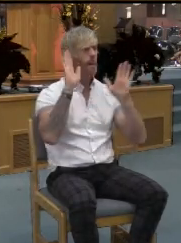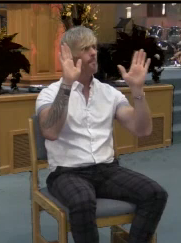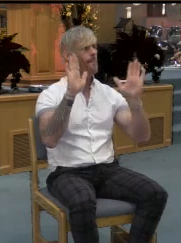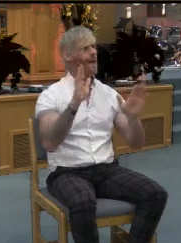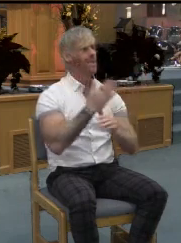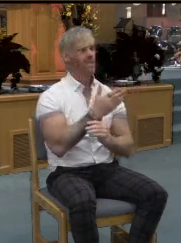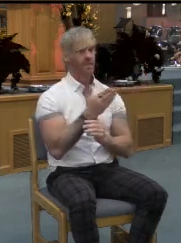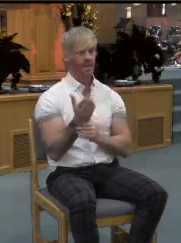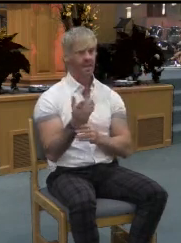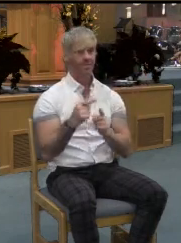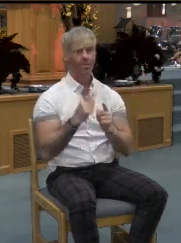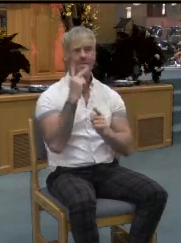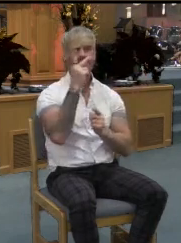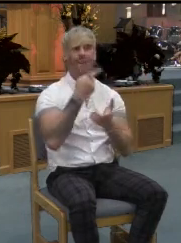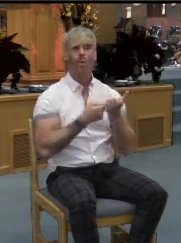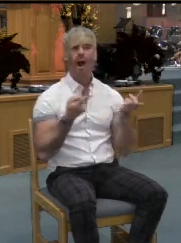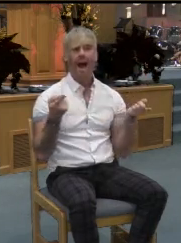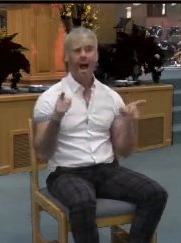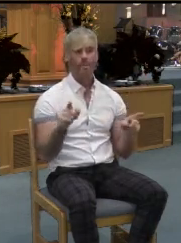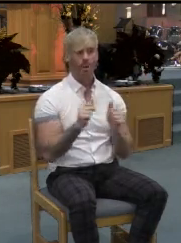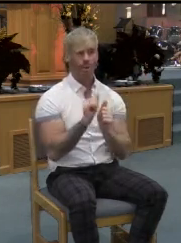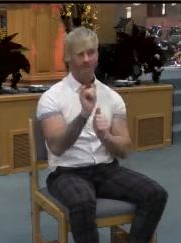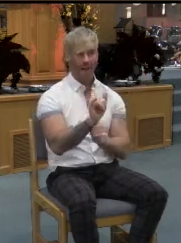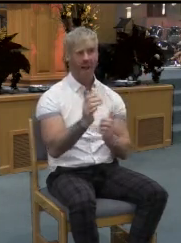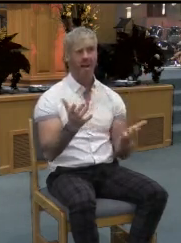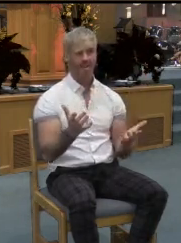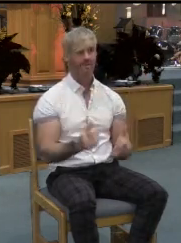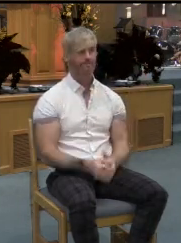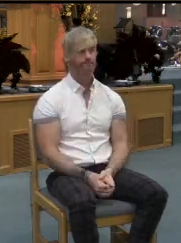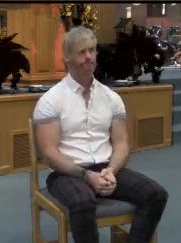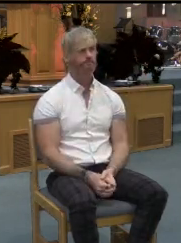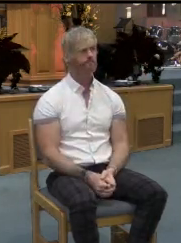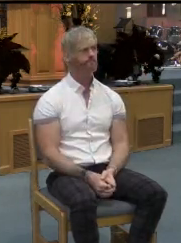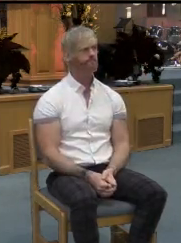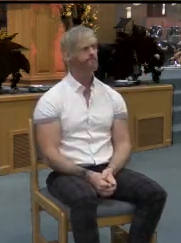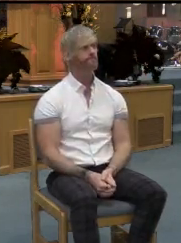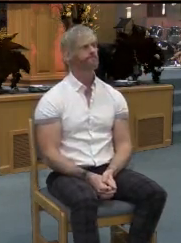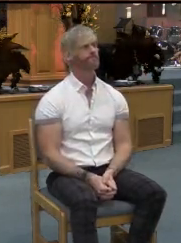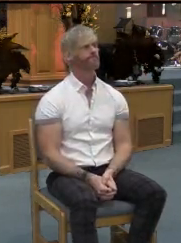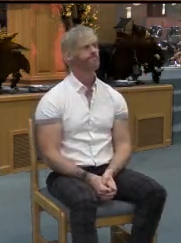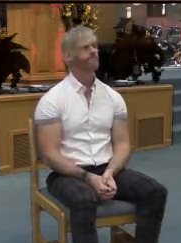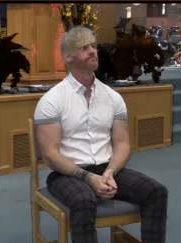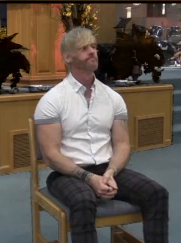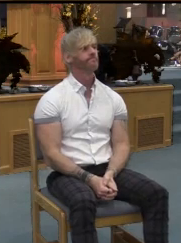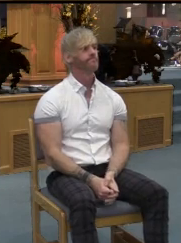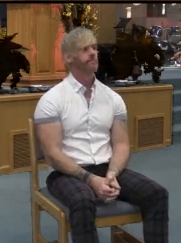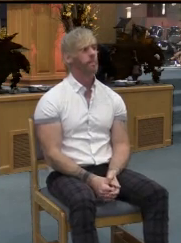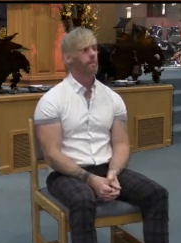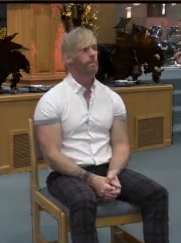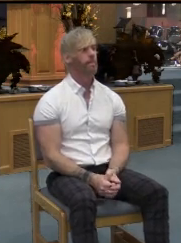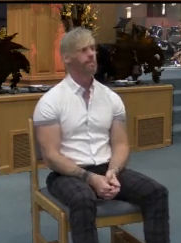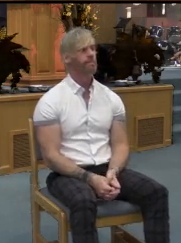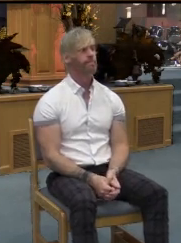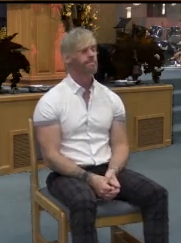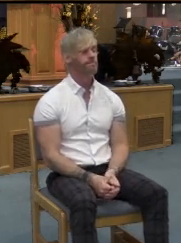to see what all happened with that. But I can tell you this, that